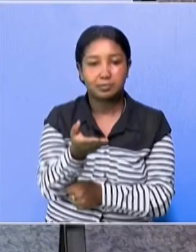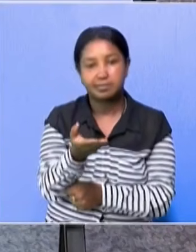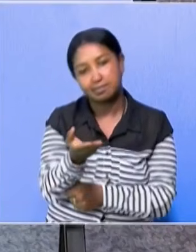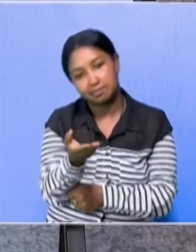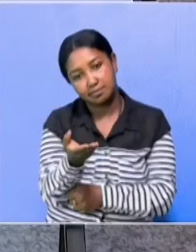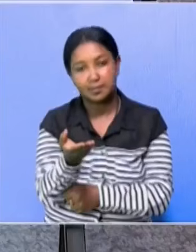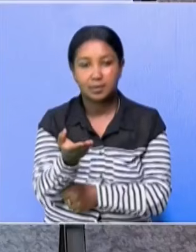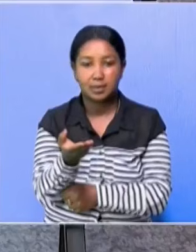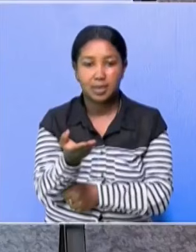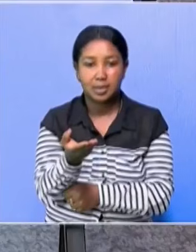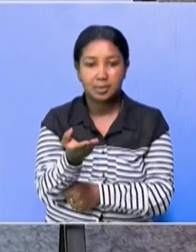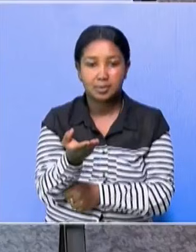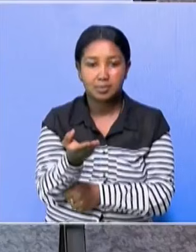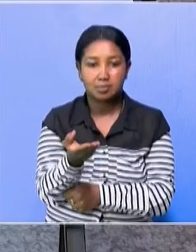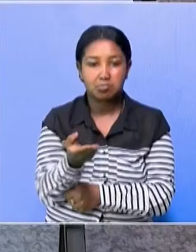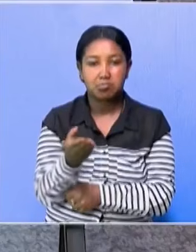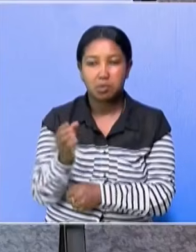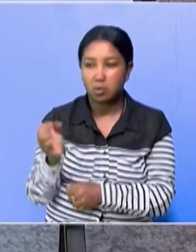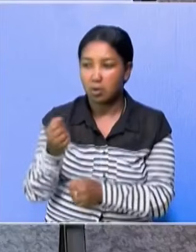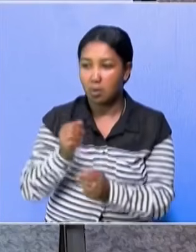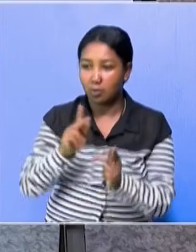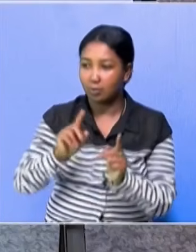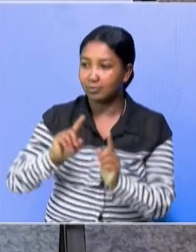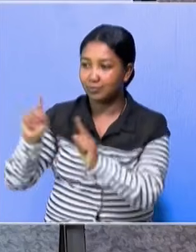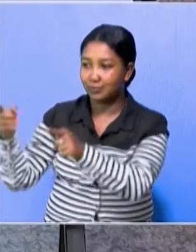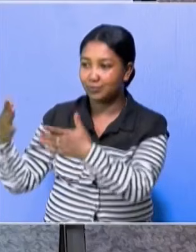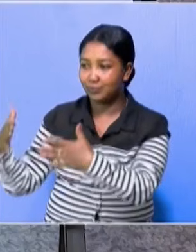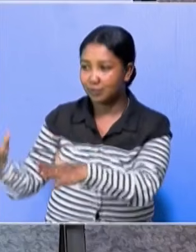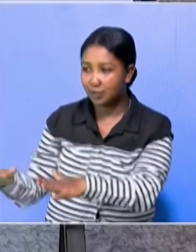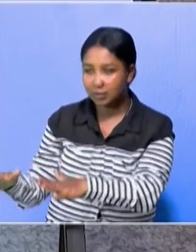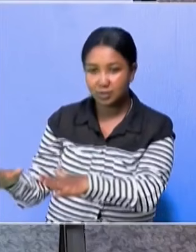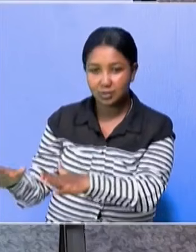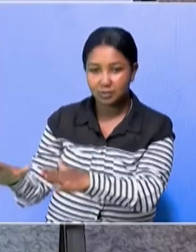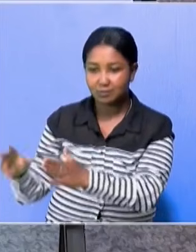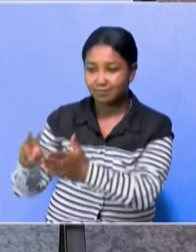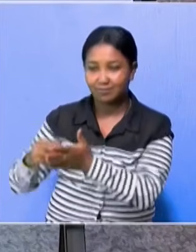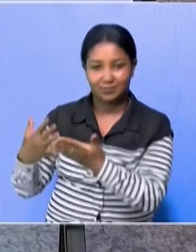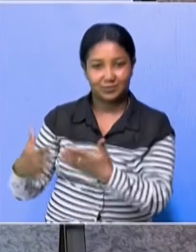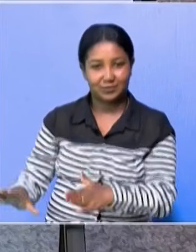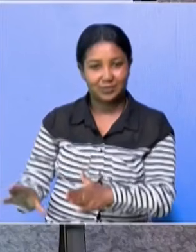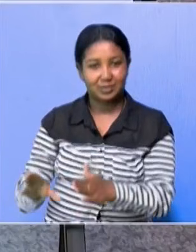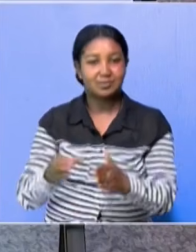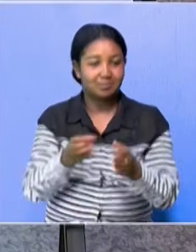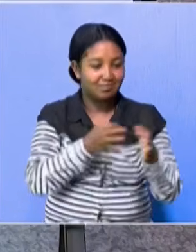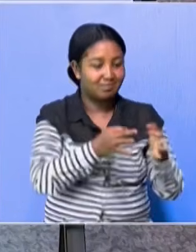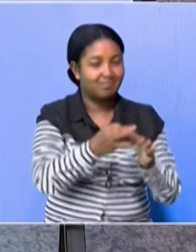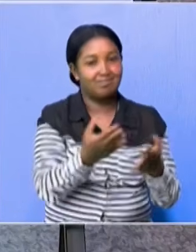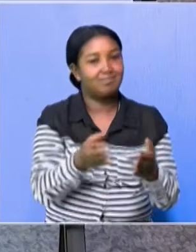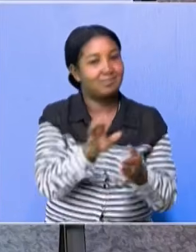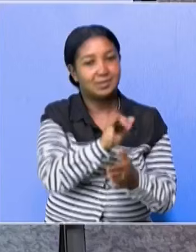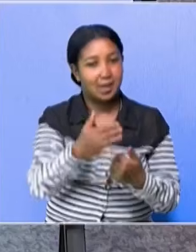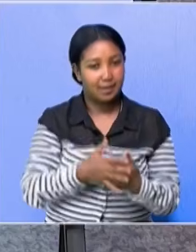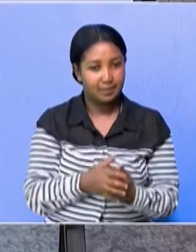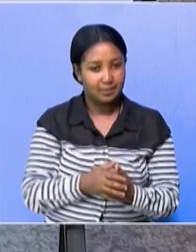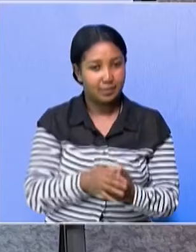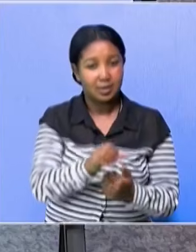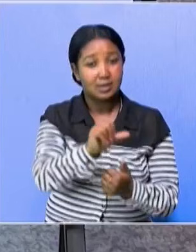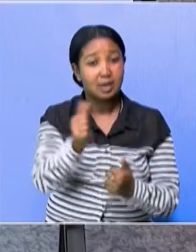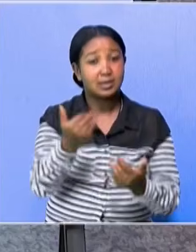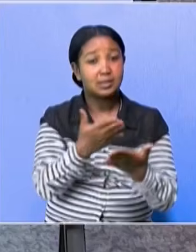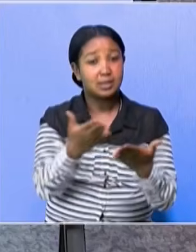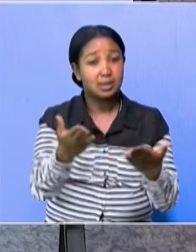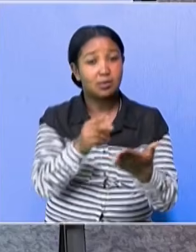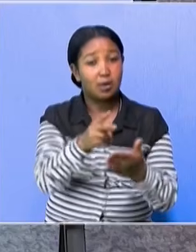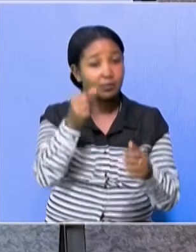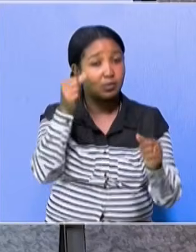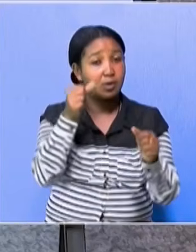Just going somewhere and read and explain about that issue, etc. The other thing that you have